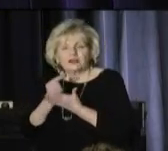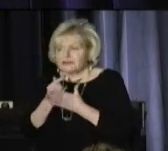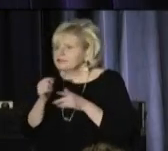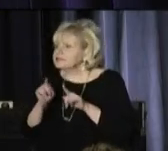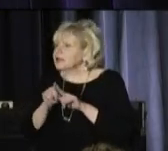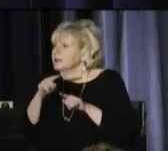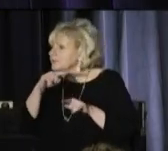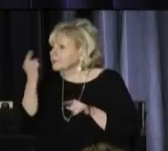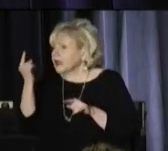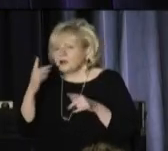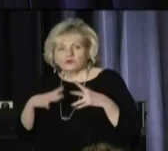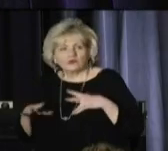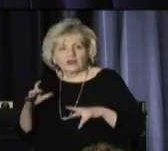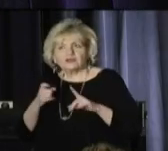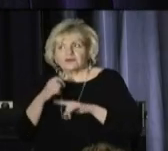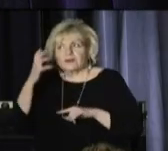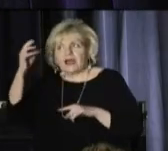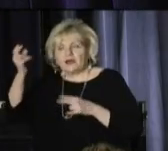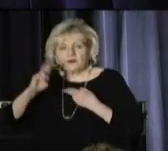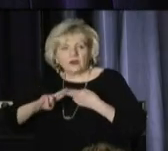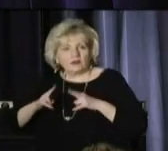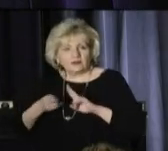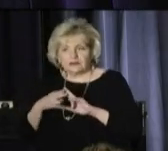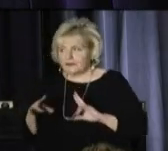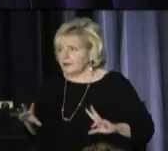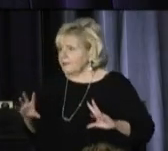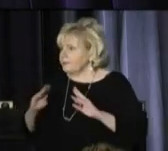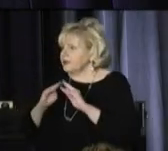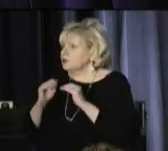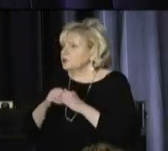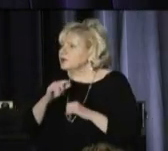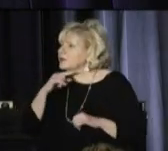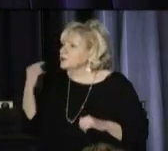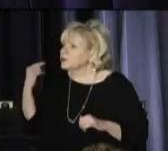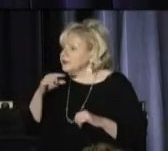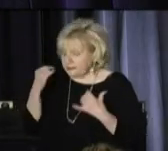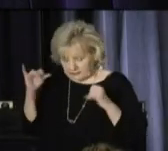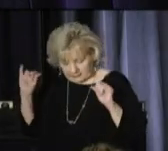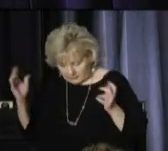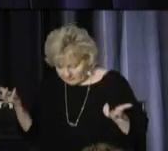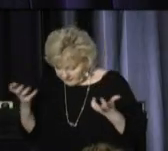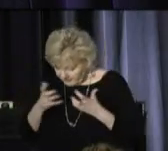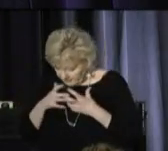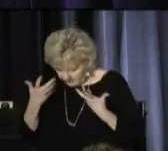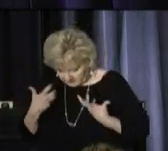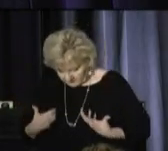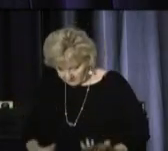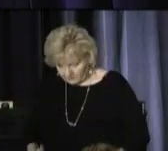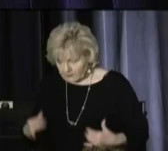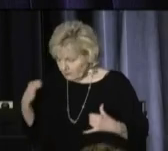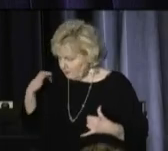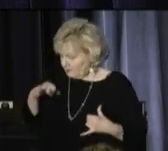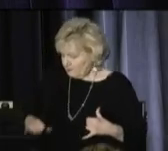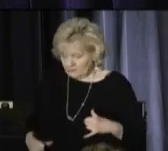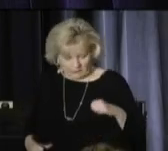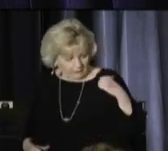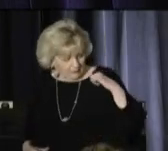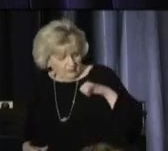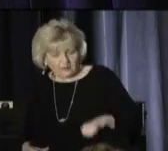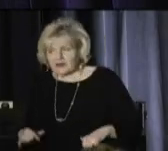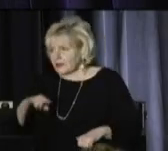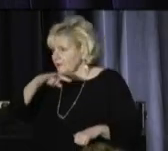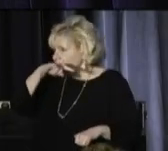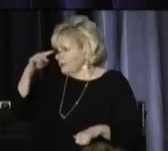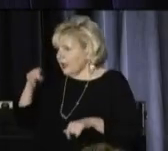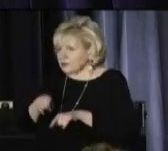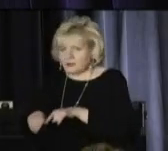dress I pull out of the closet to wear to the meeting with the priest. It still fits. I slide on the straps. I pull on black stockings